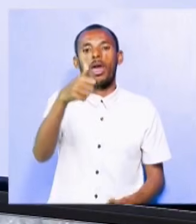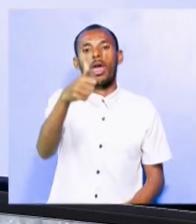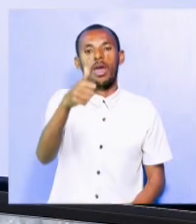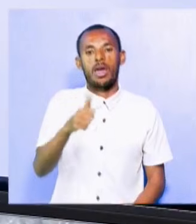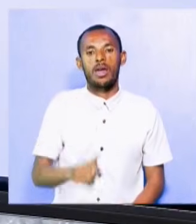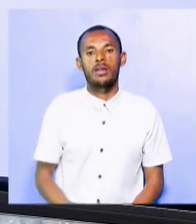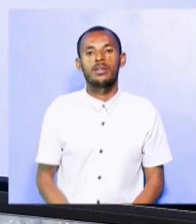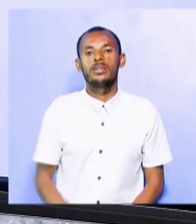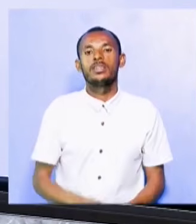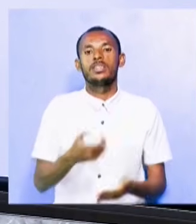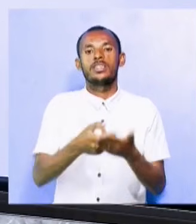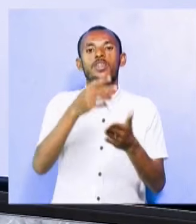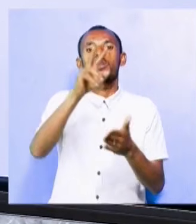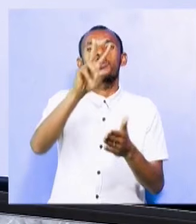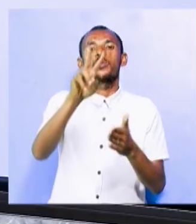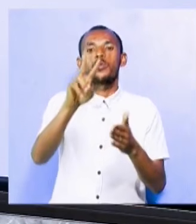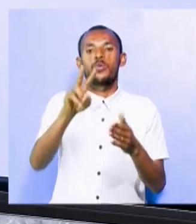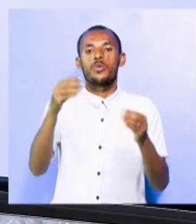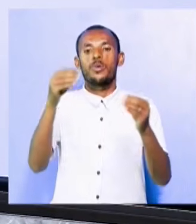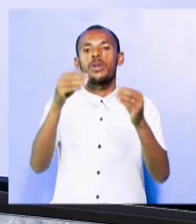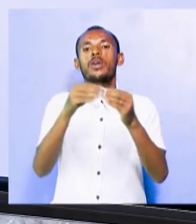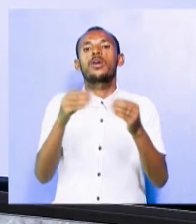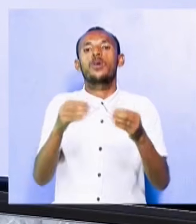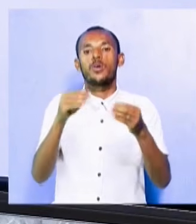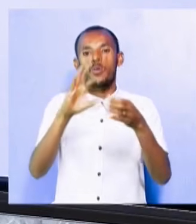Okay, these two equations